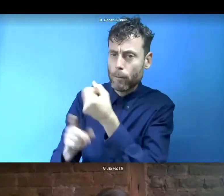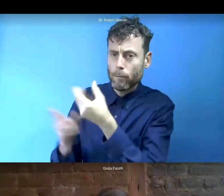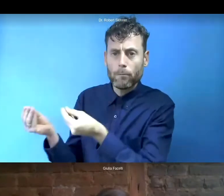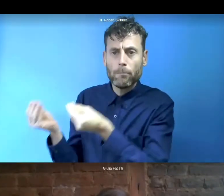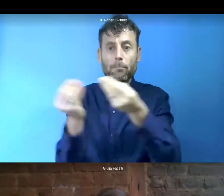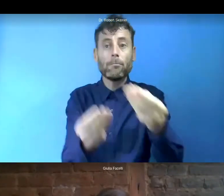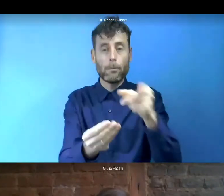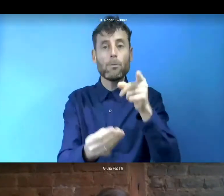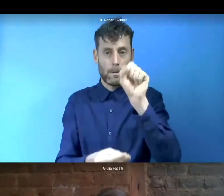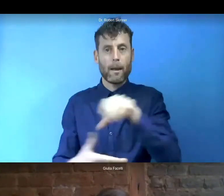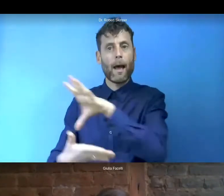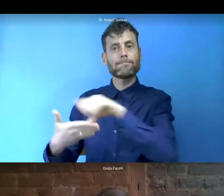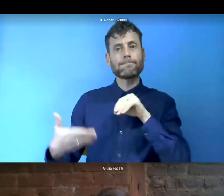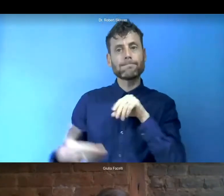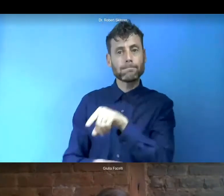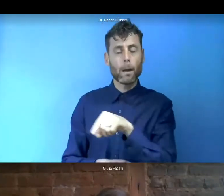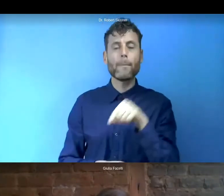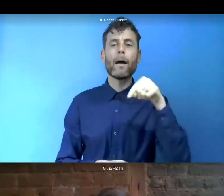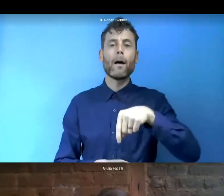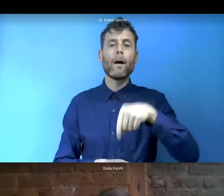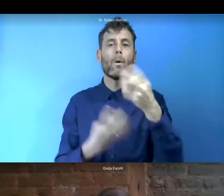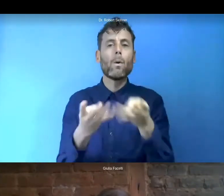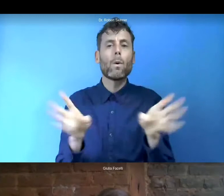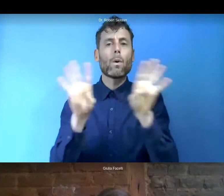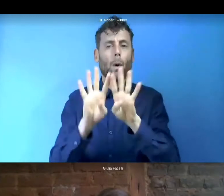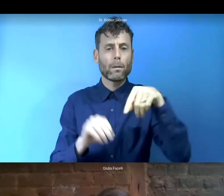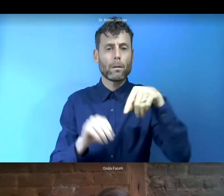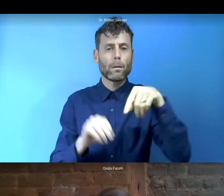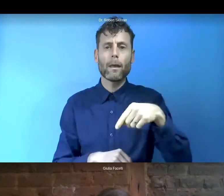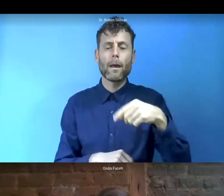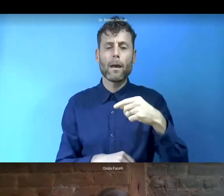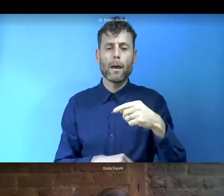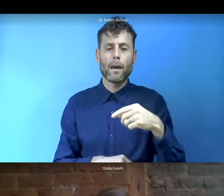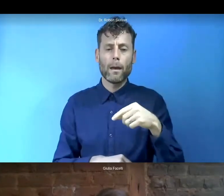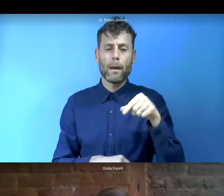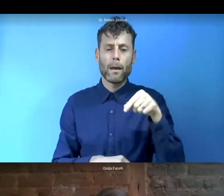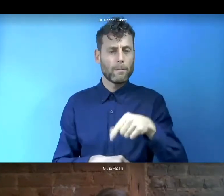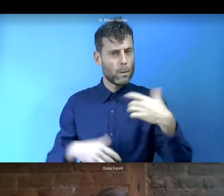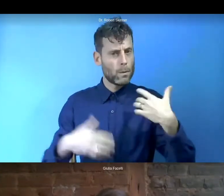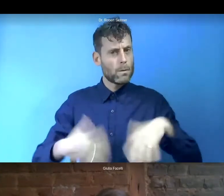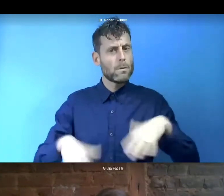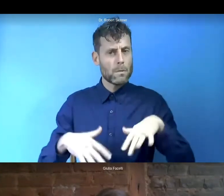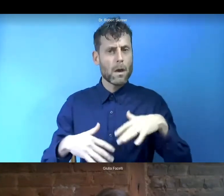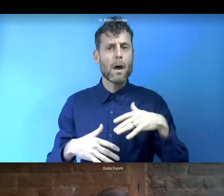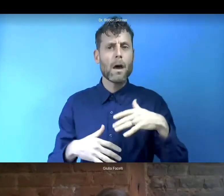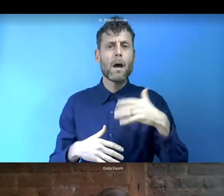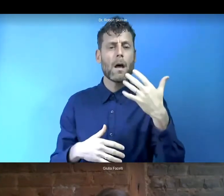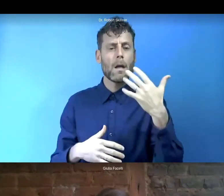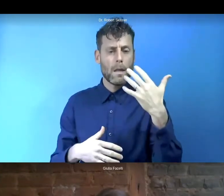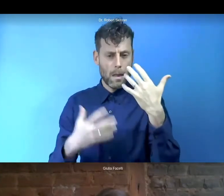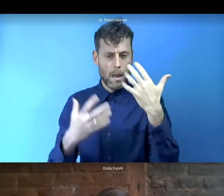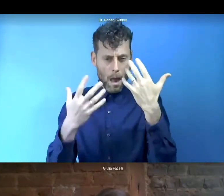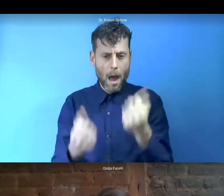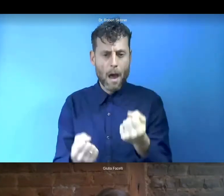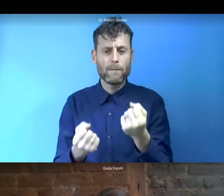say as well is that in the consortium, you had some important multipliers at the European level, for example, ICLEI or Eurocities, and